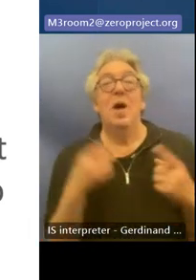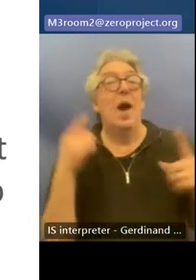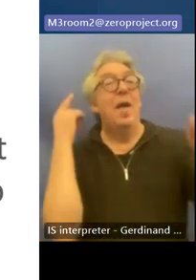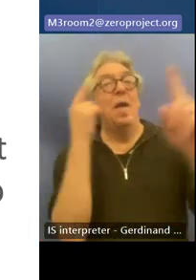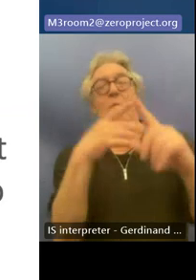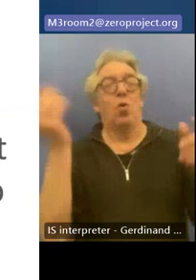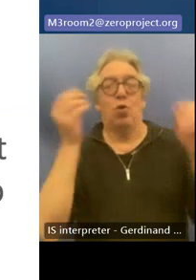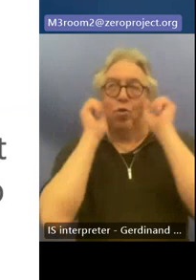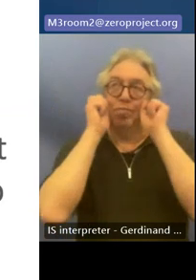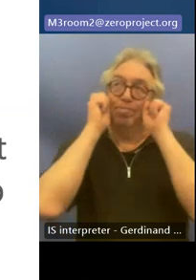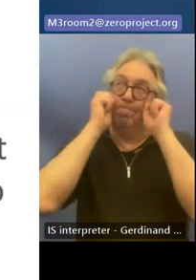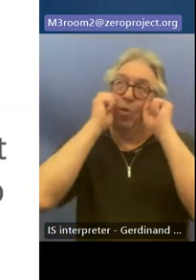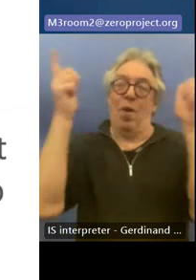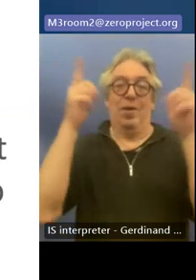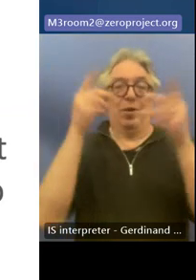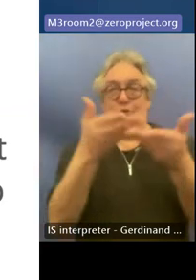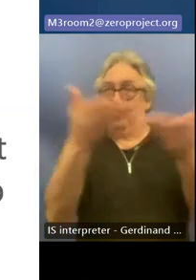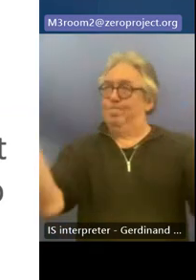our community.